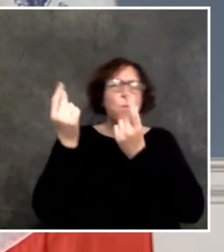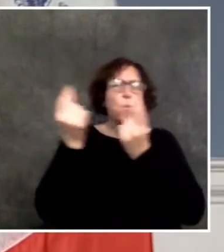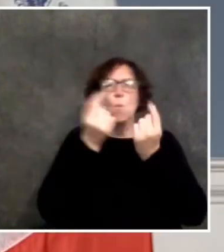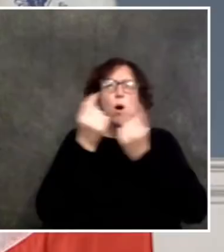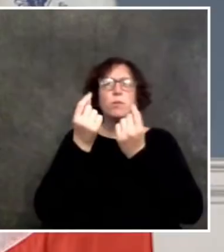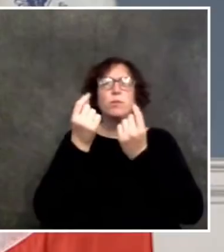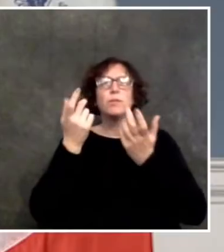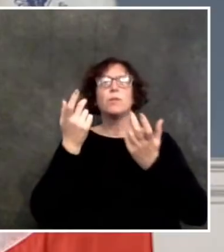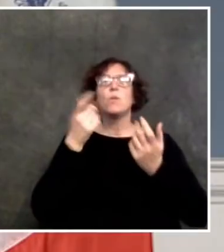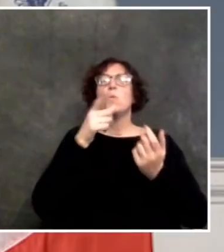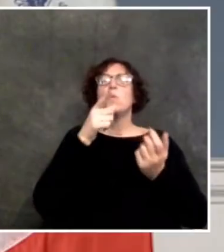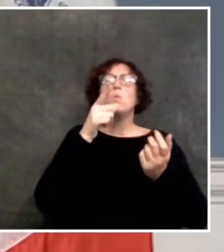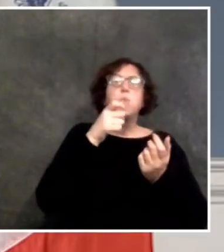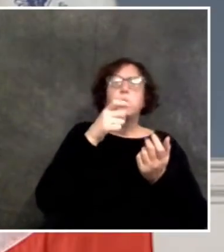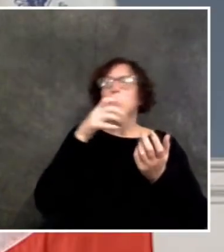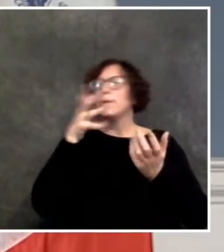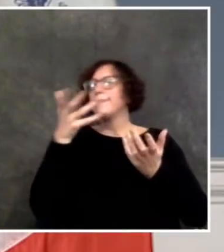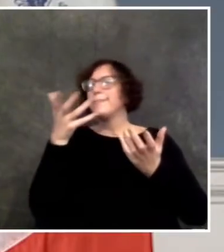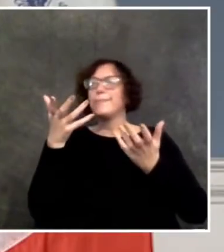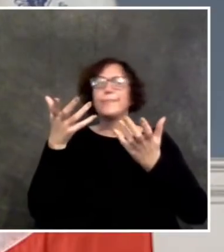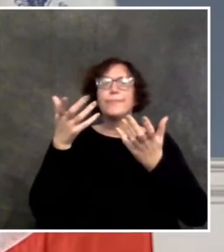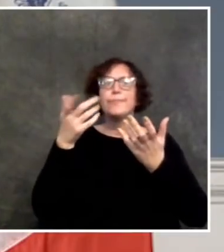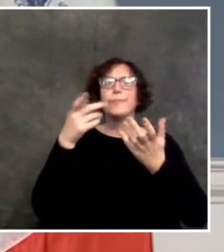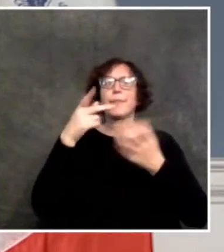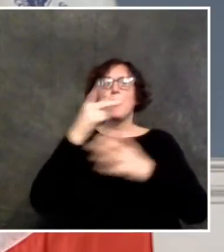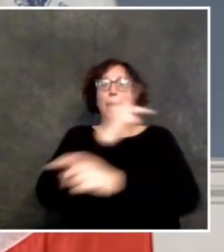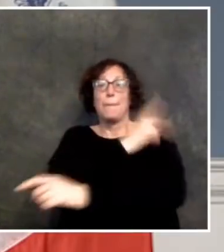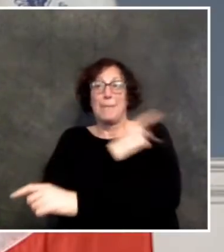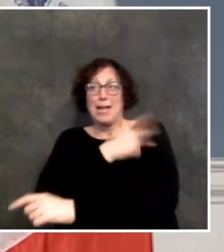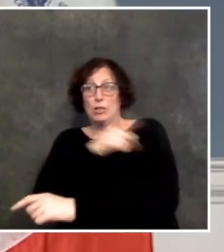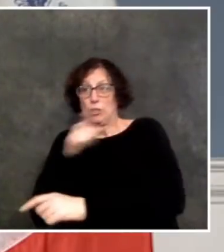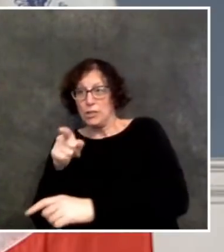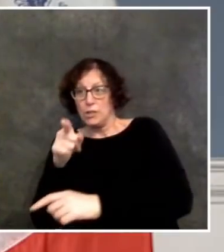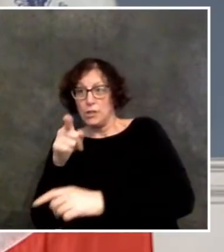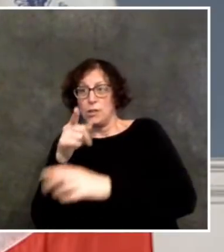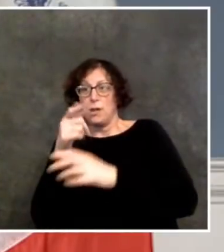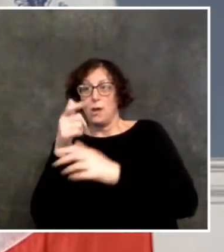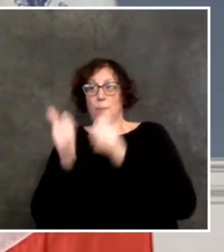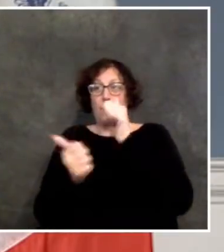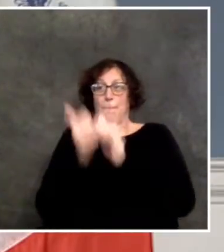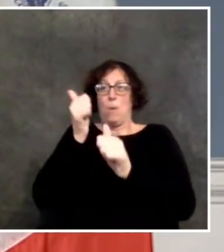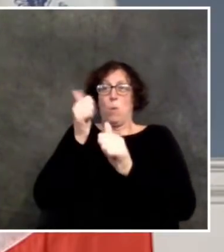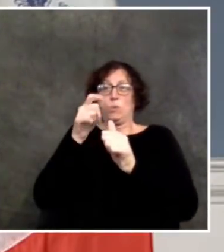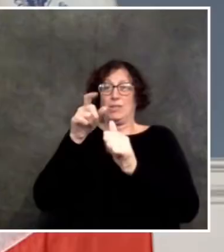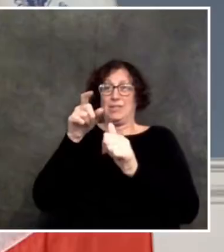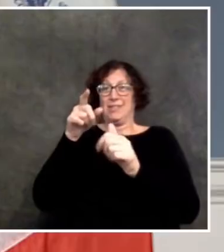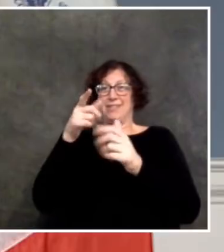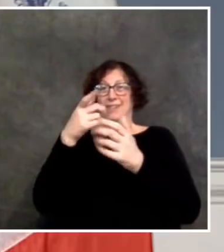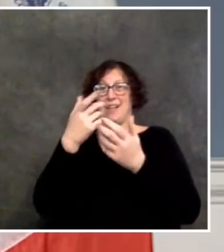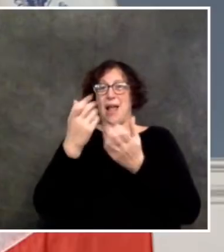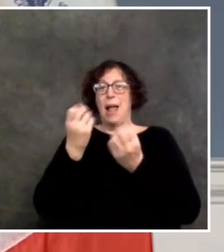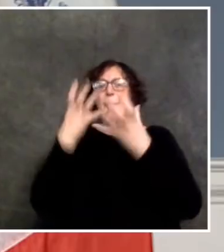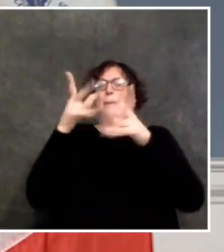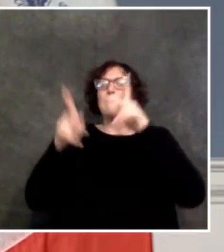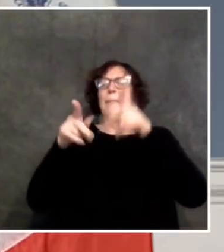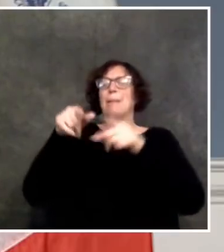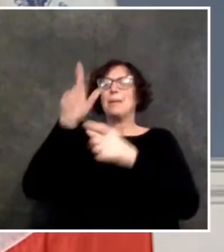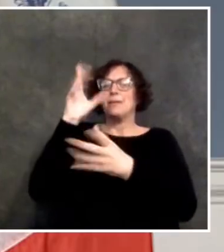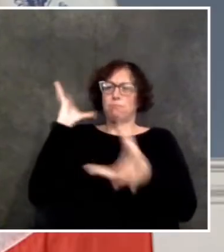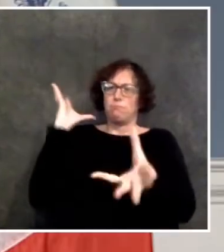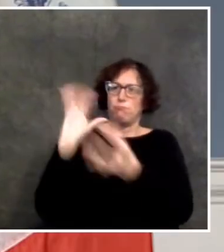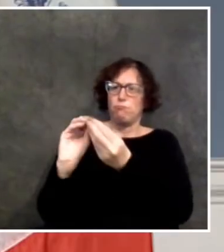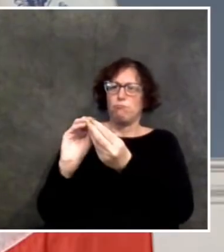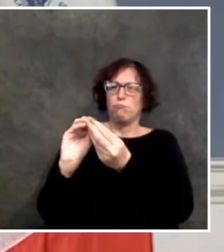who have the disease but are not in ICU. The ICU patients are the most sensitive by far, and those are the folks that are going through the life and